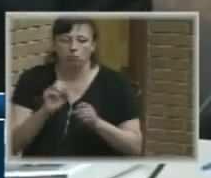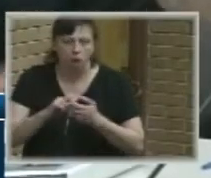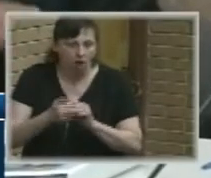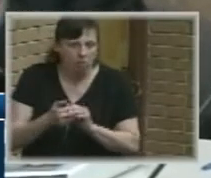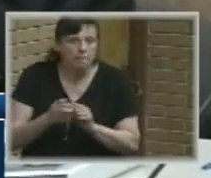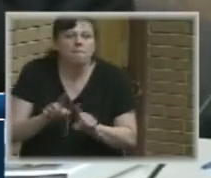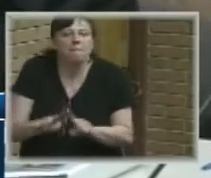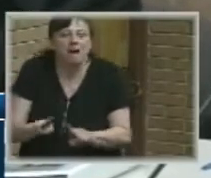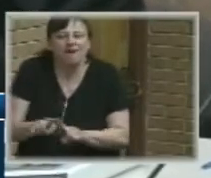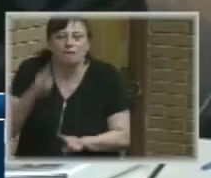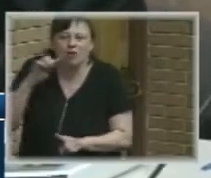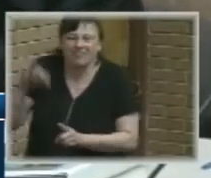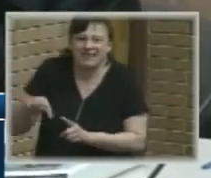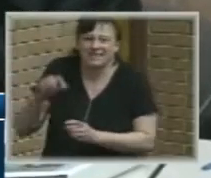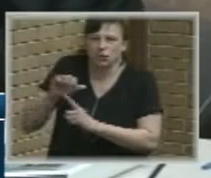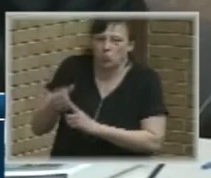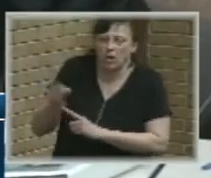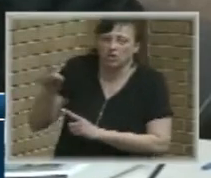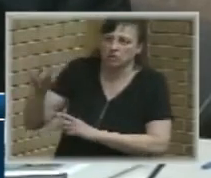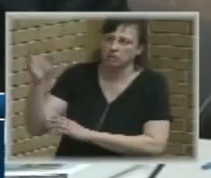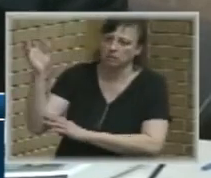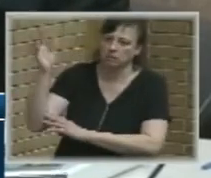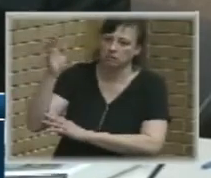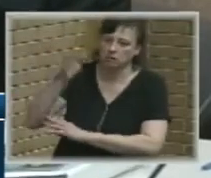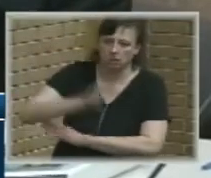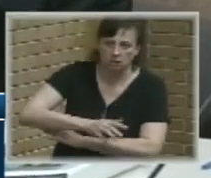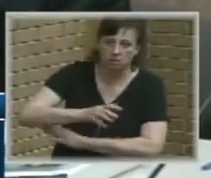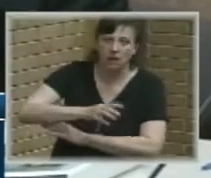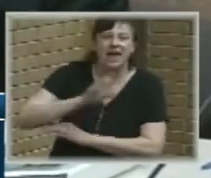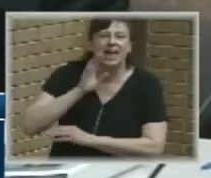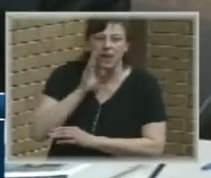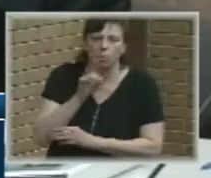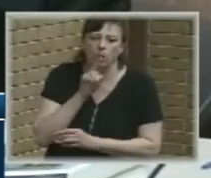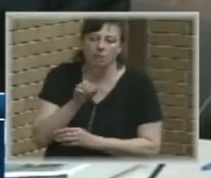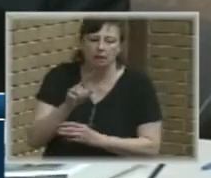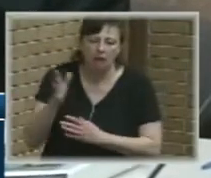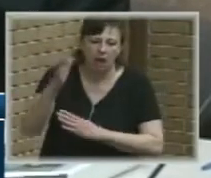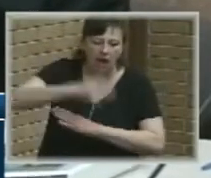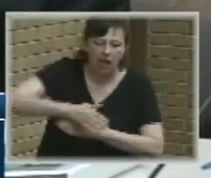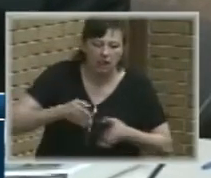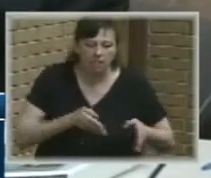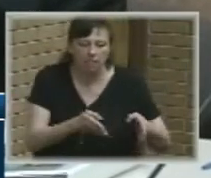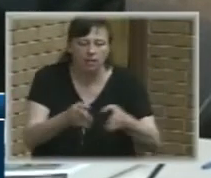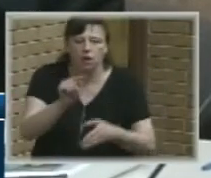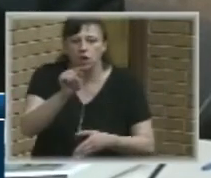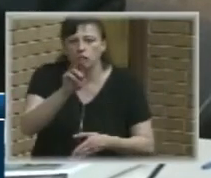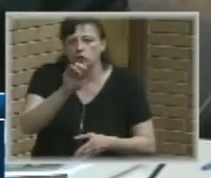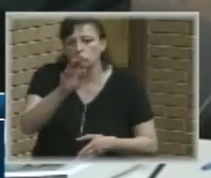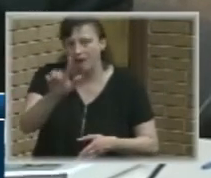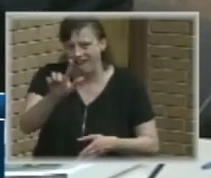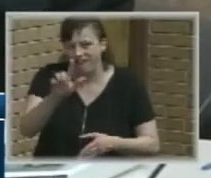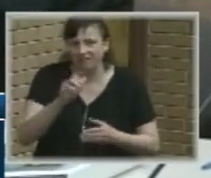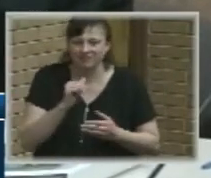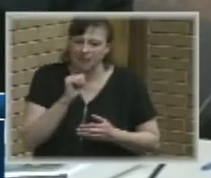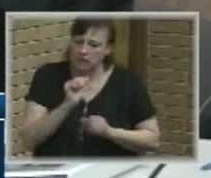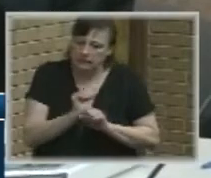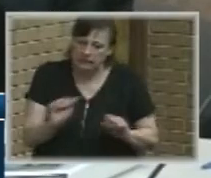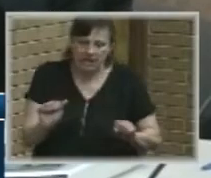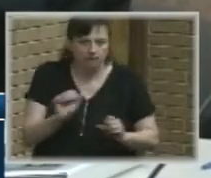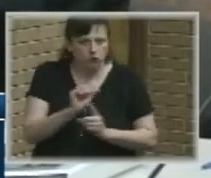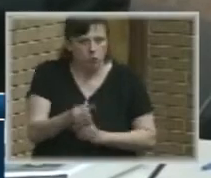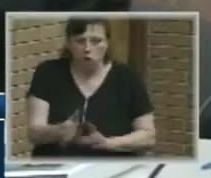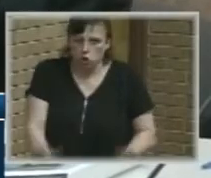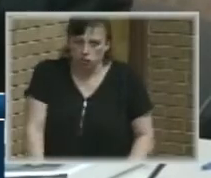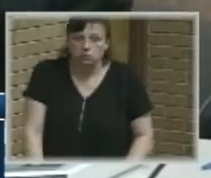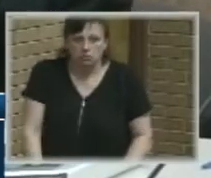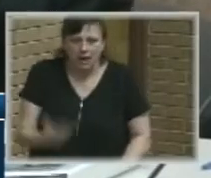is, if it falls when it falls, at some point it will fall onto the trail and it create an unsafe condition. So we thought it